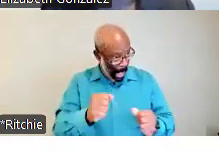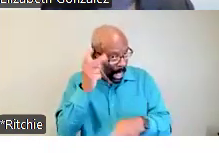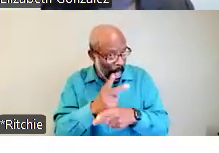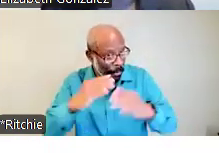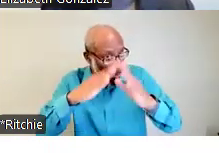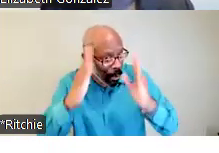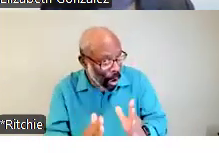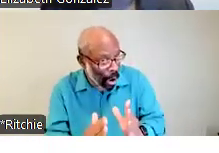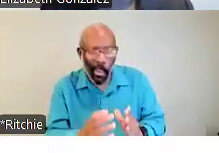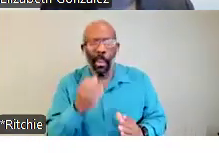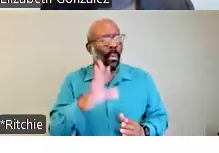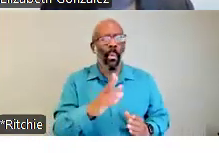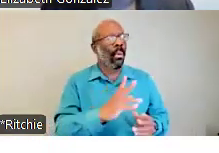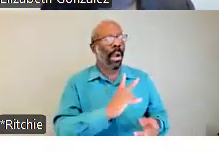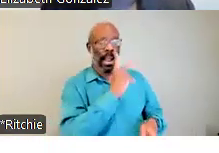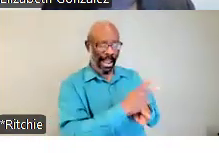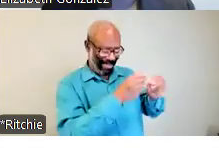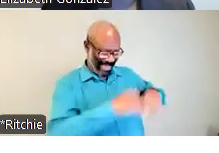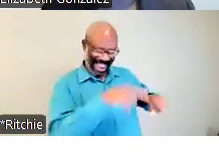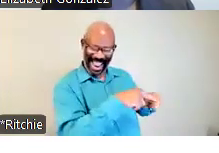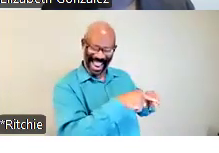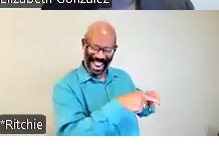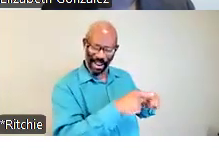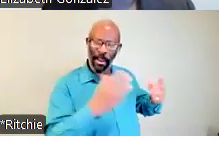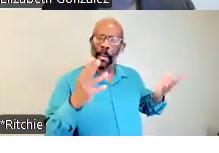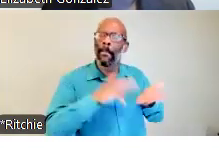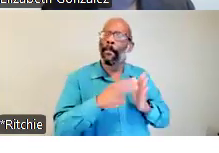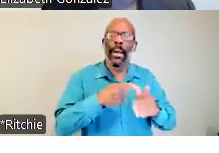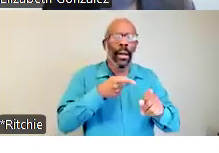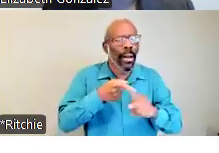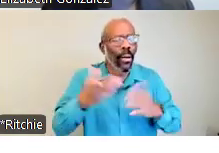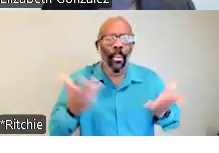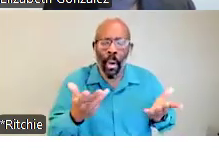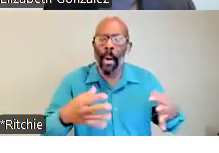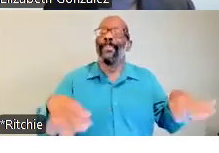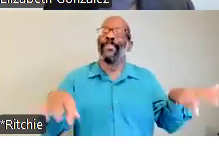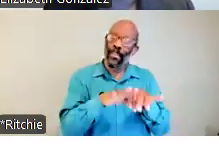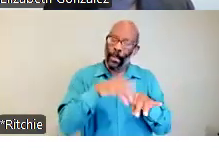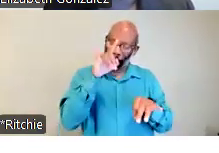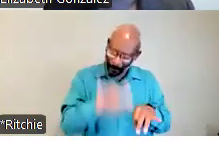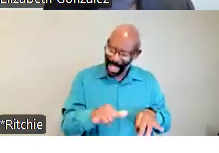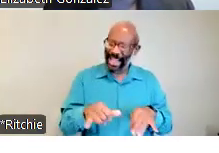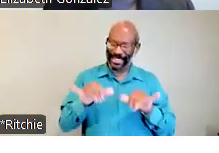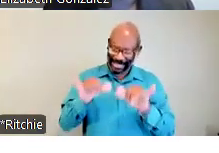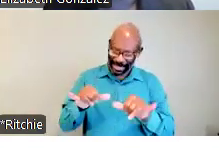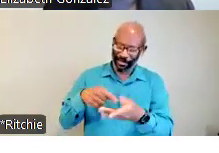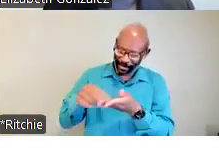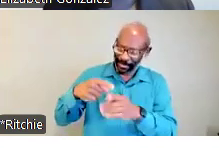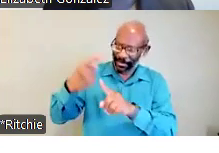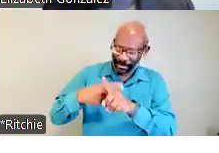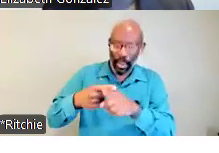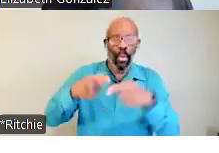will have to continue making payments on your mortgage during the bankruptcy.